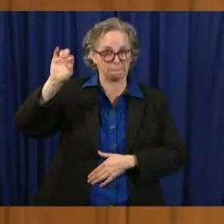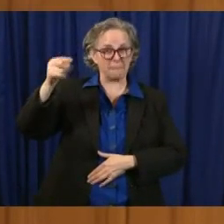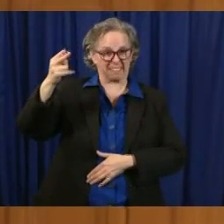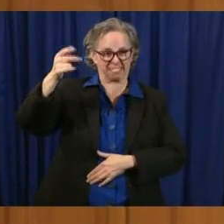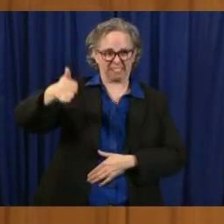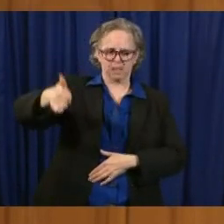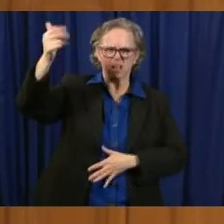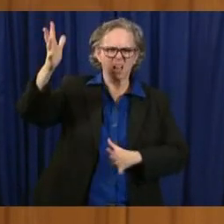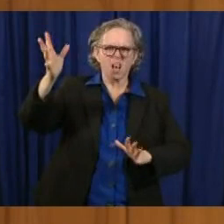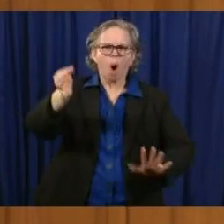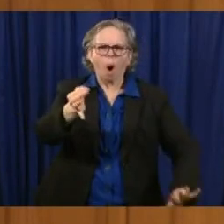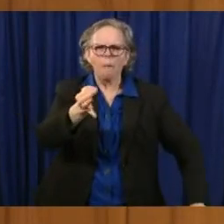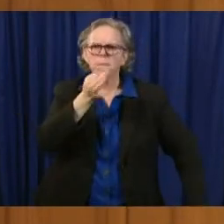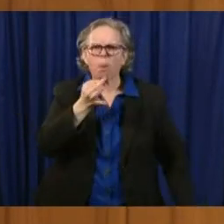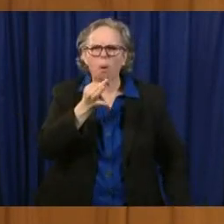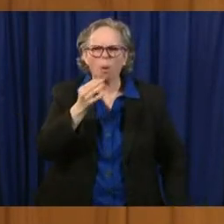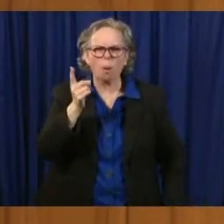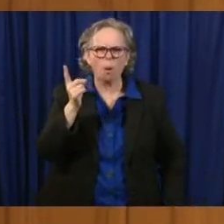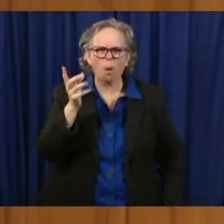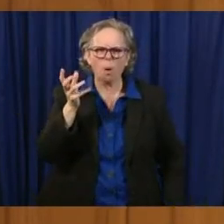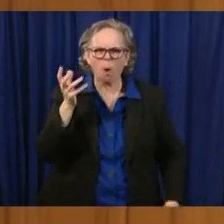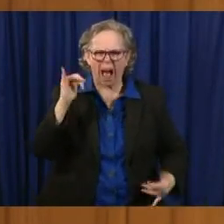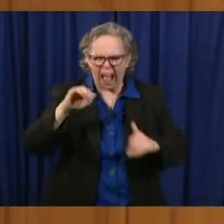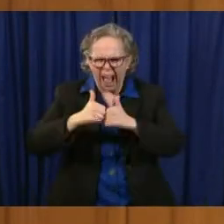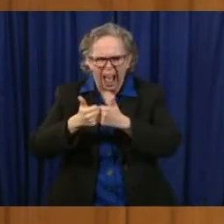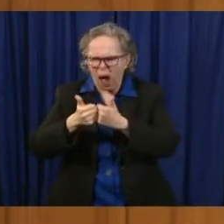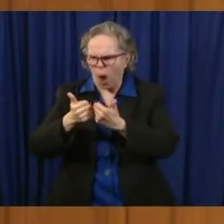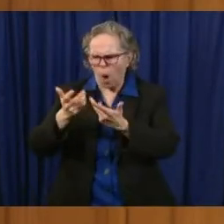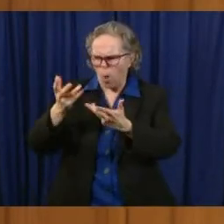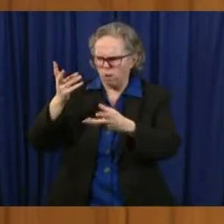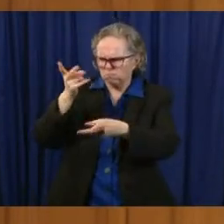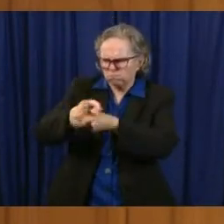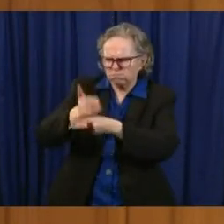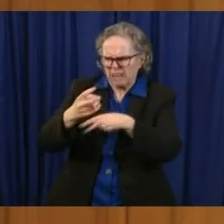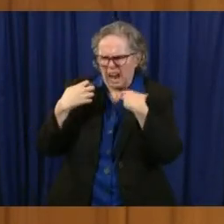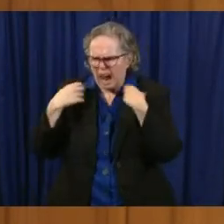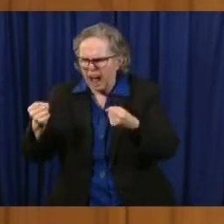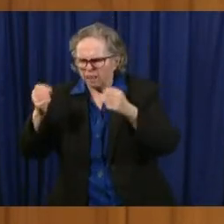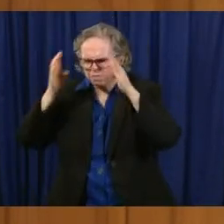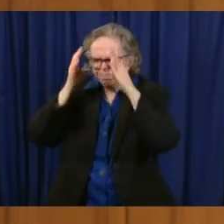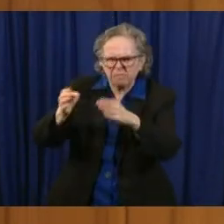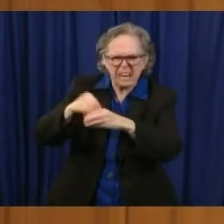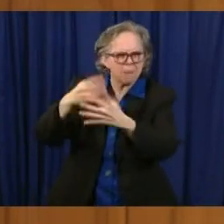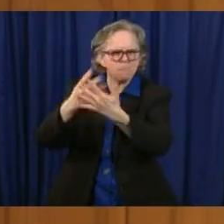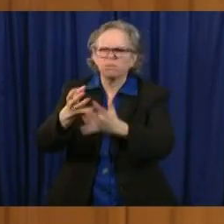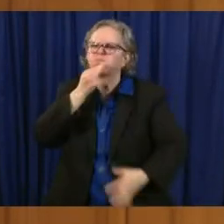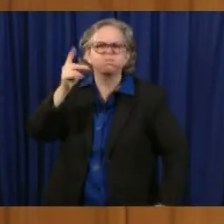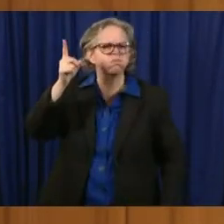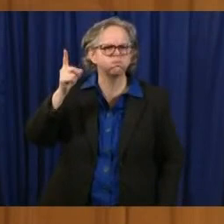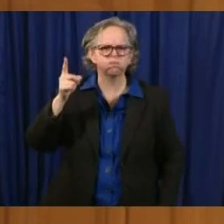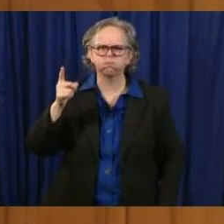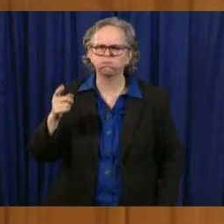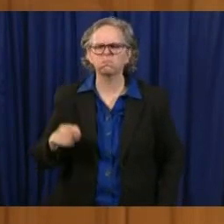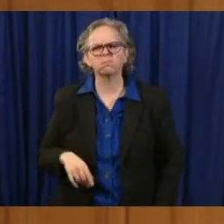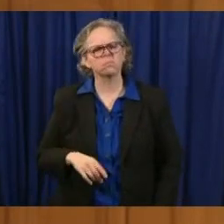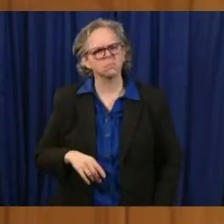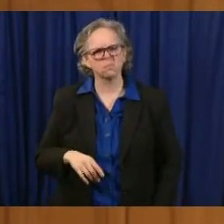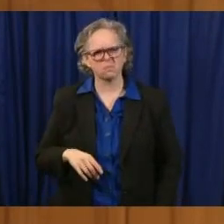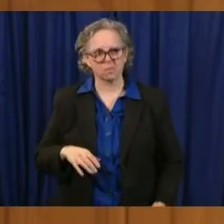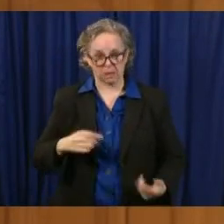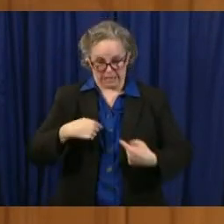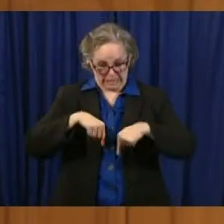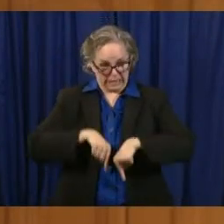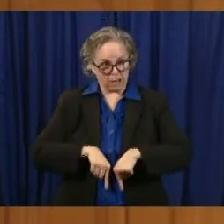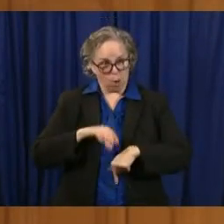and prisons. And we don't just work alone in this. We work with all our sister states, with the federal government, with the White